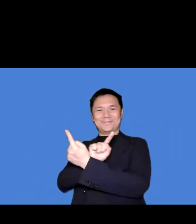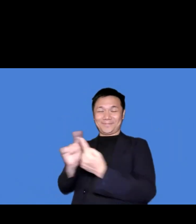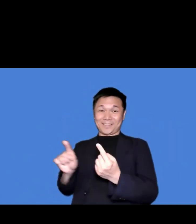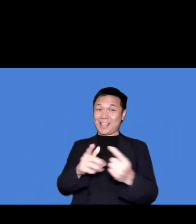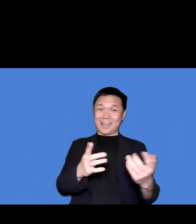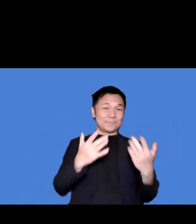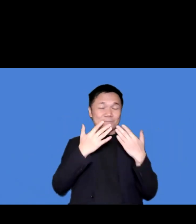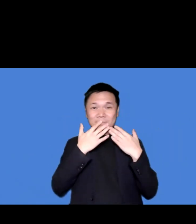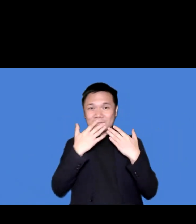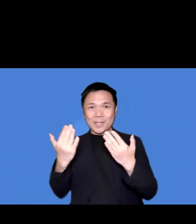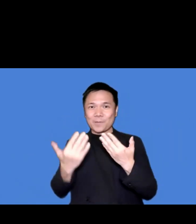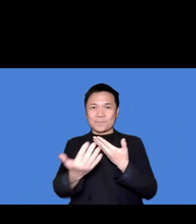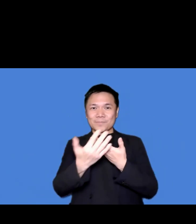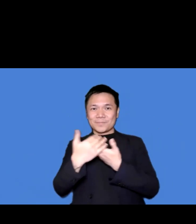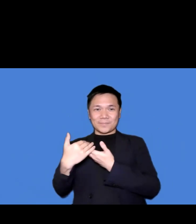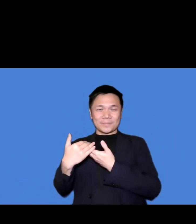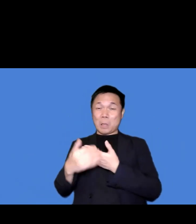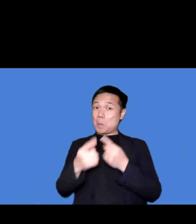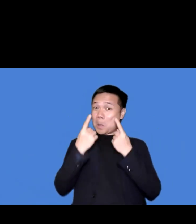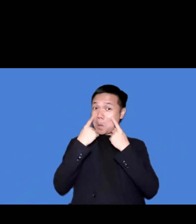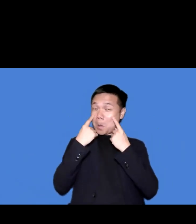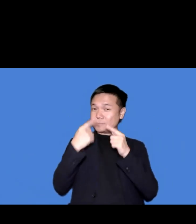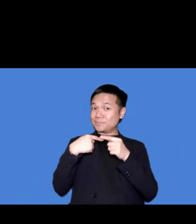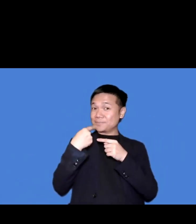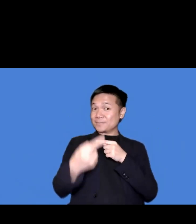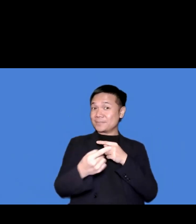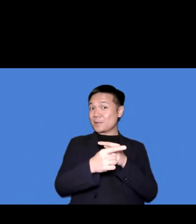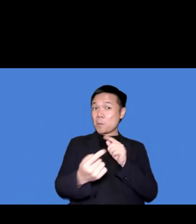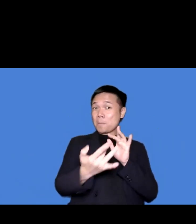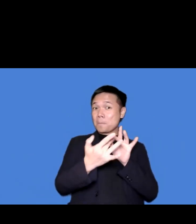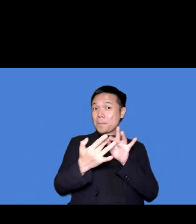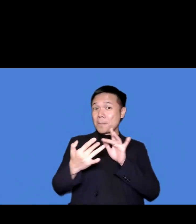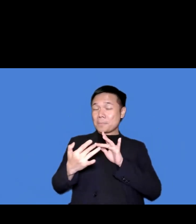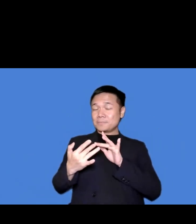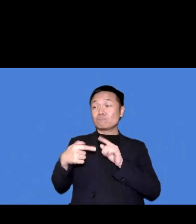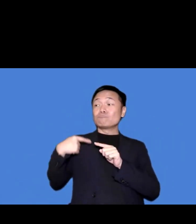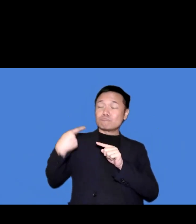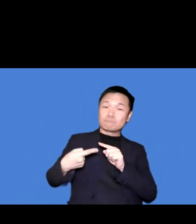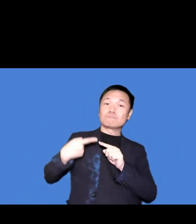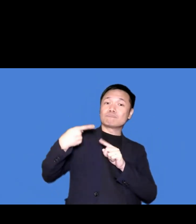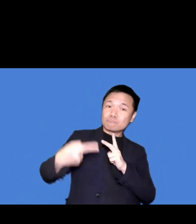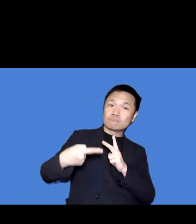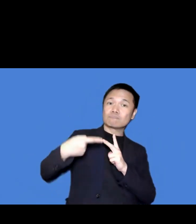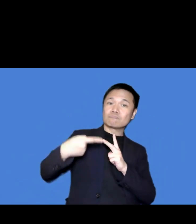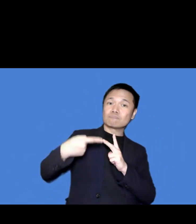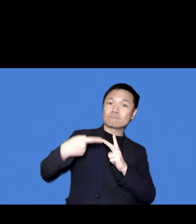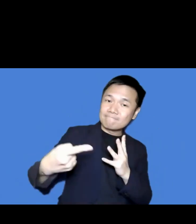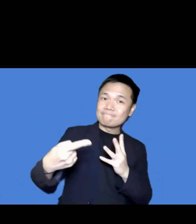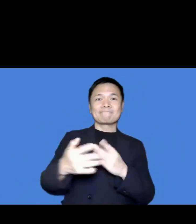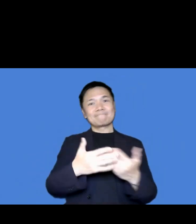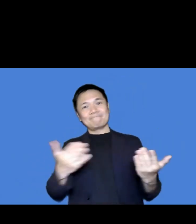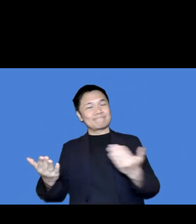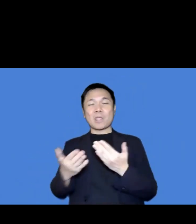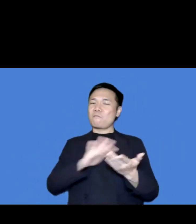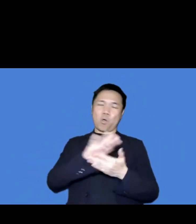for participating, and we look forward to engaging with you repeatedly on different topics and in all